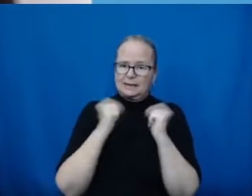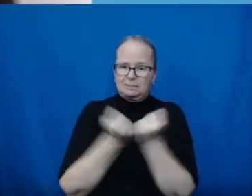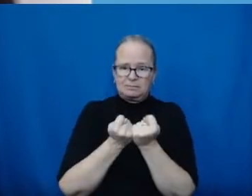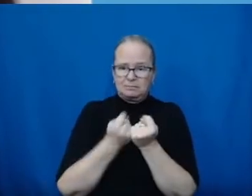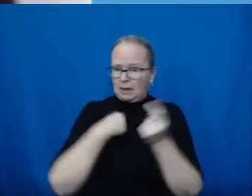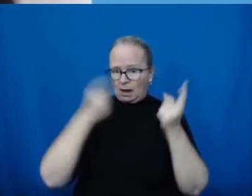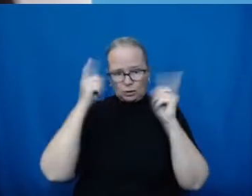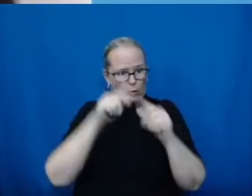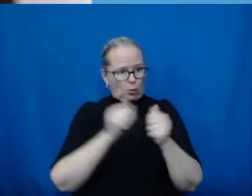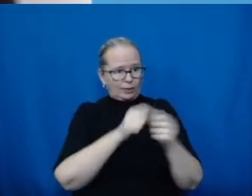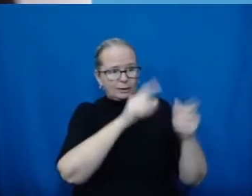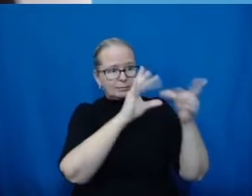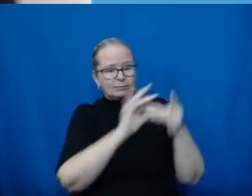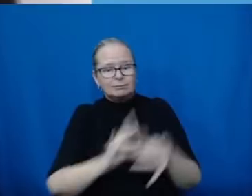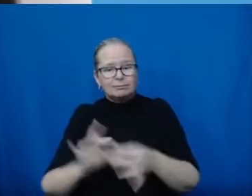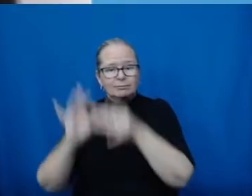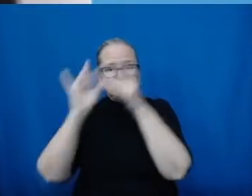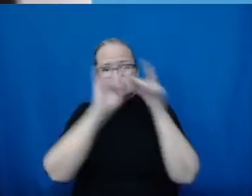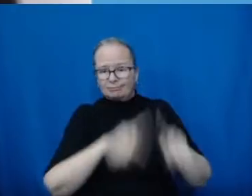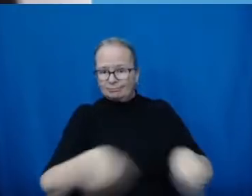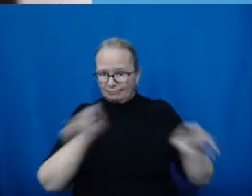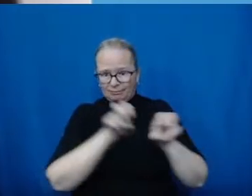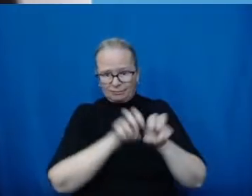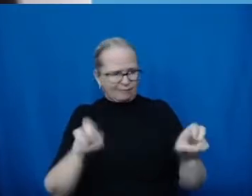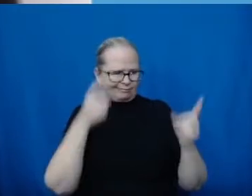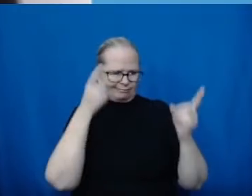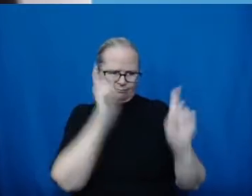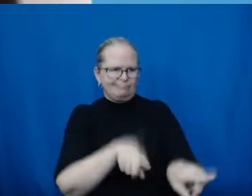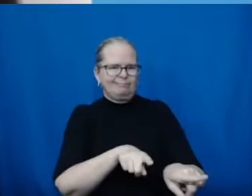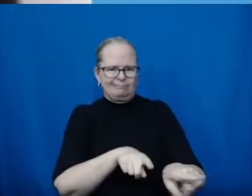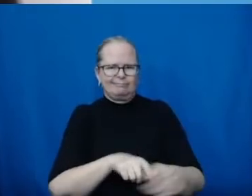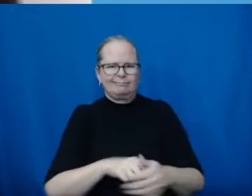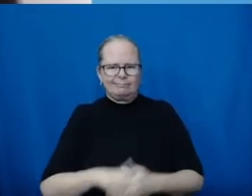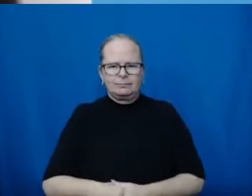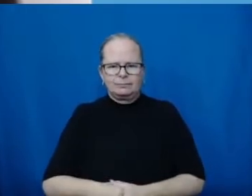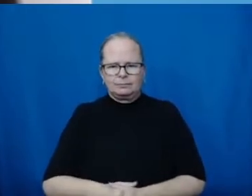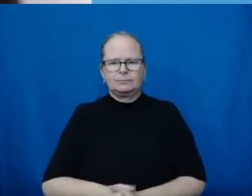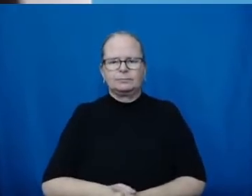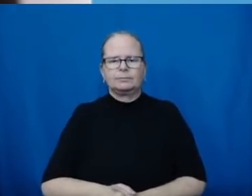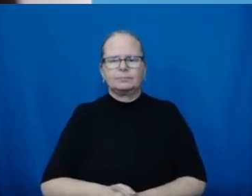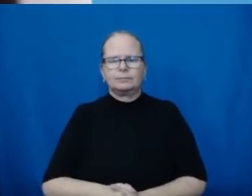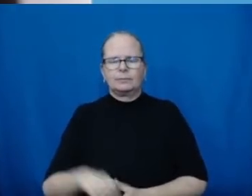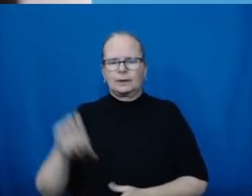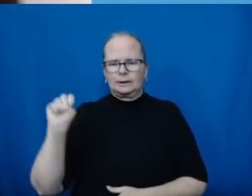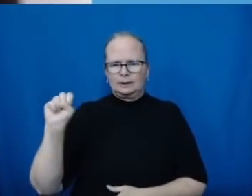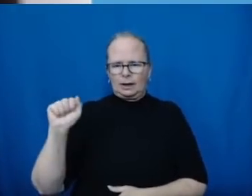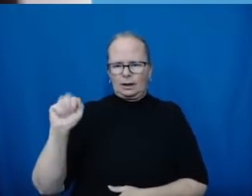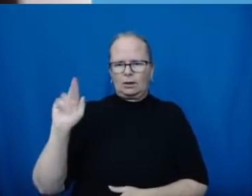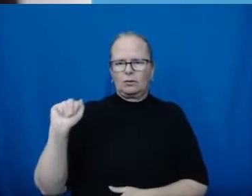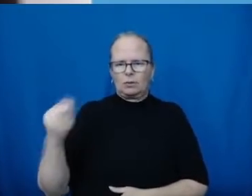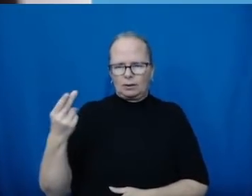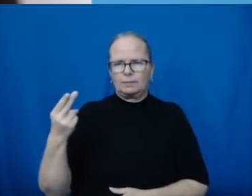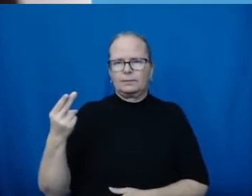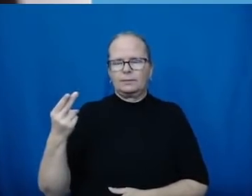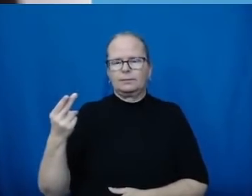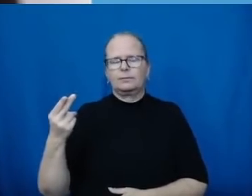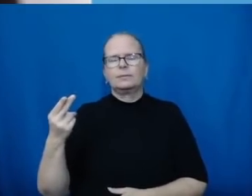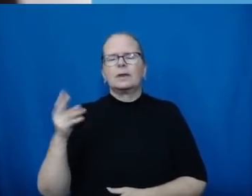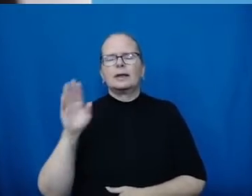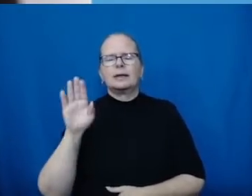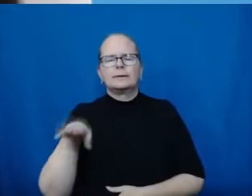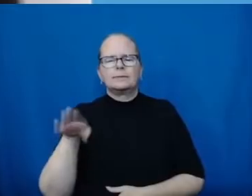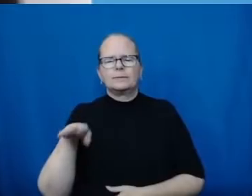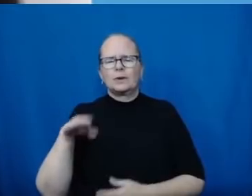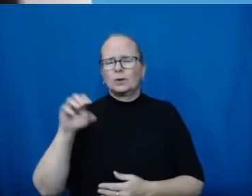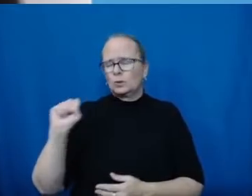thing too that I think is underrated as a factor in social media, especially where these conversations are